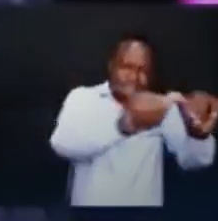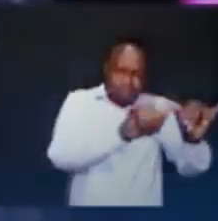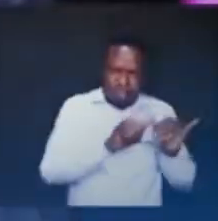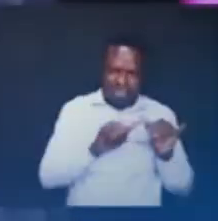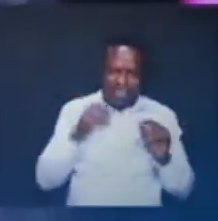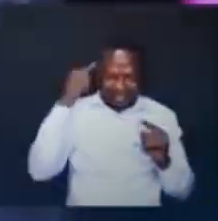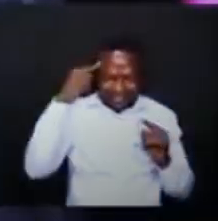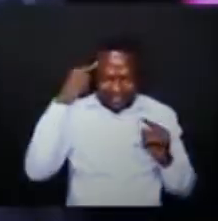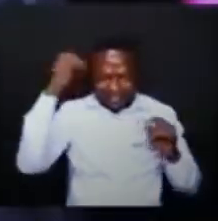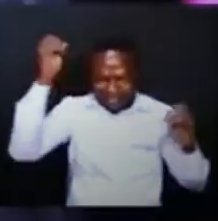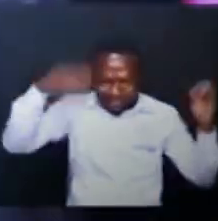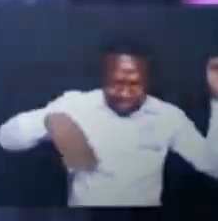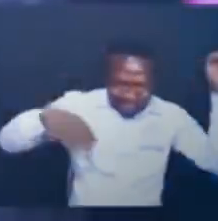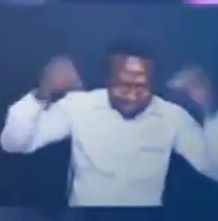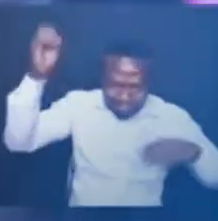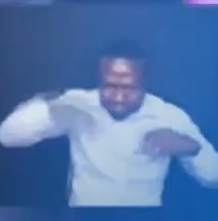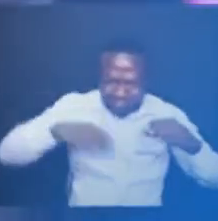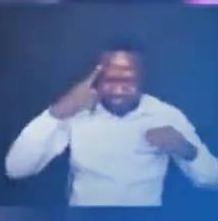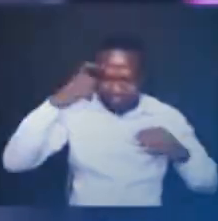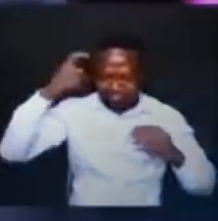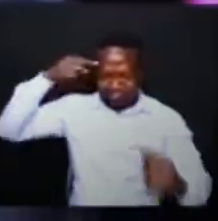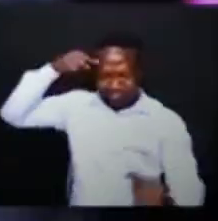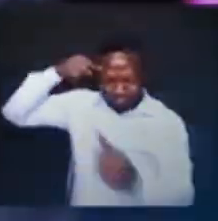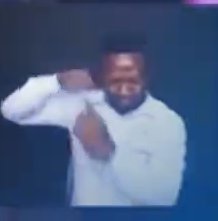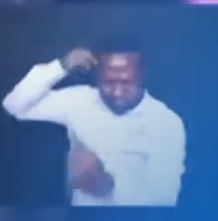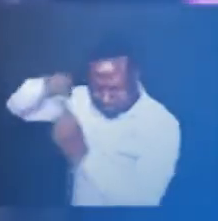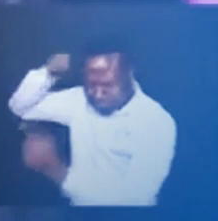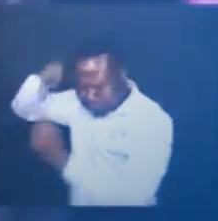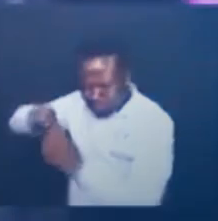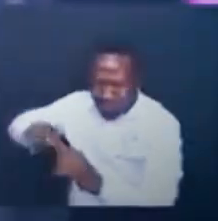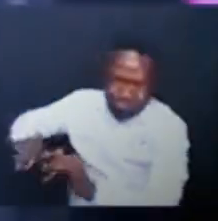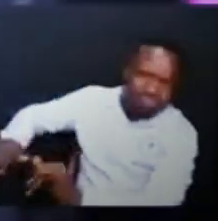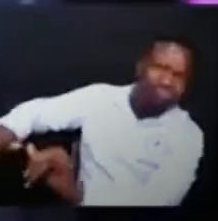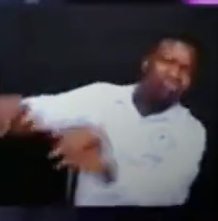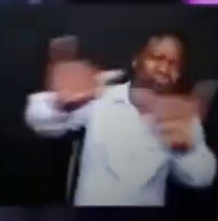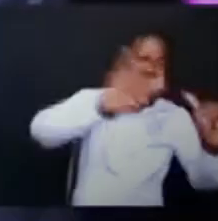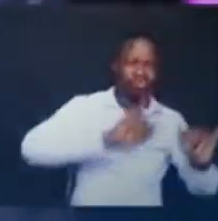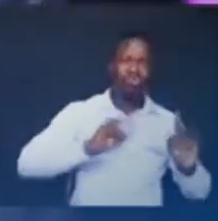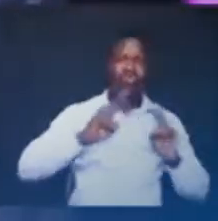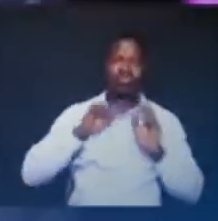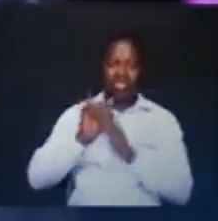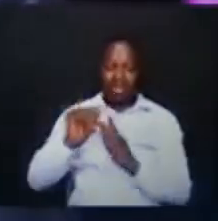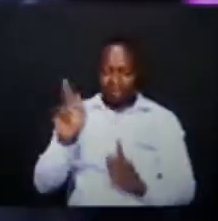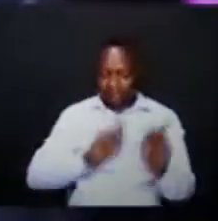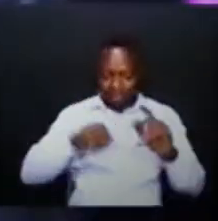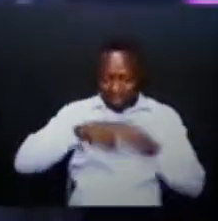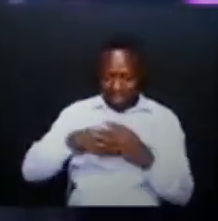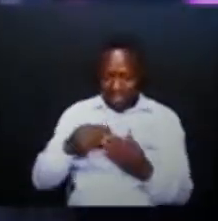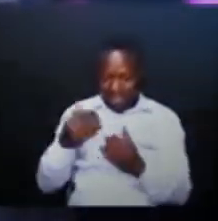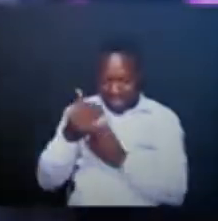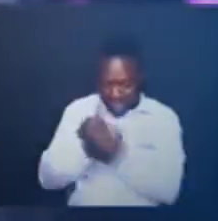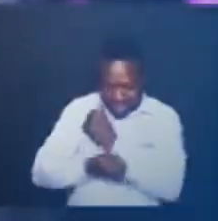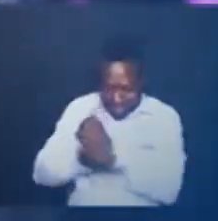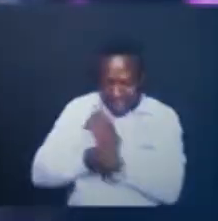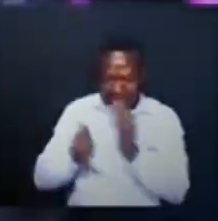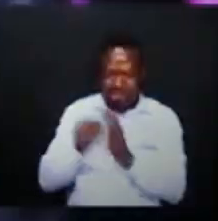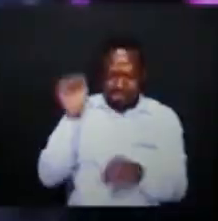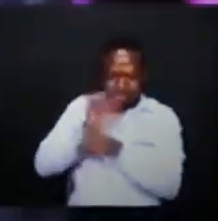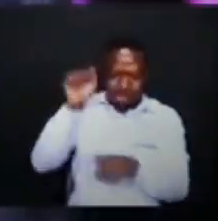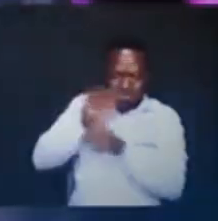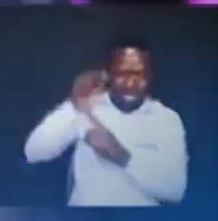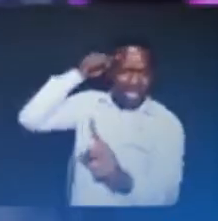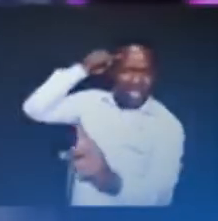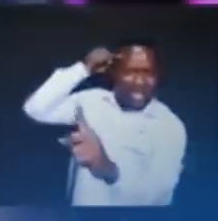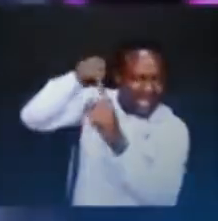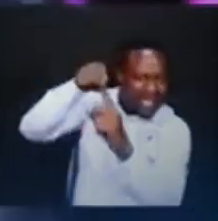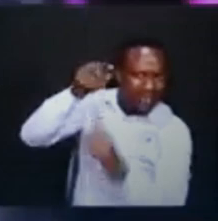in dreams, for the people of the land to work effectively towards a new